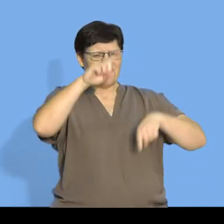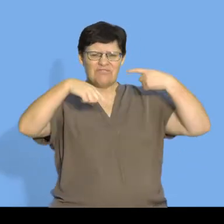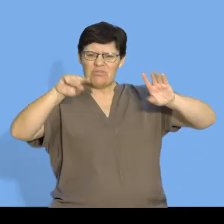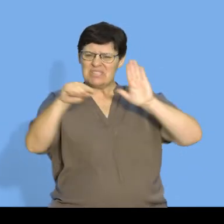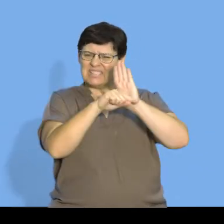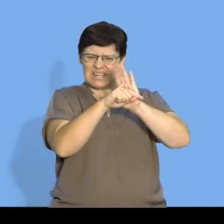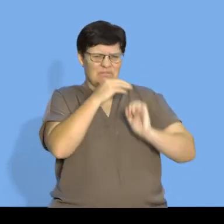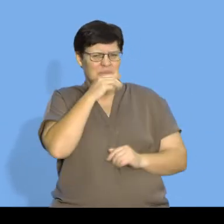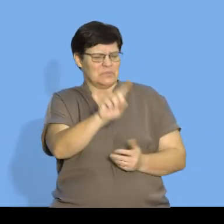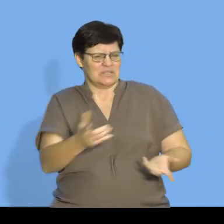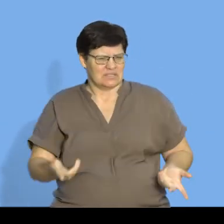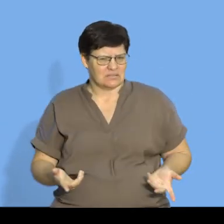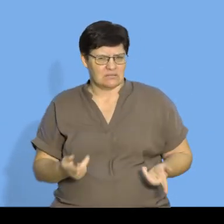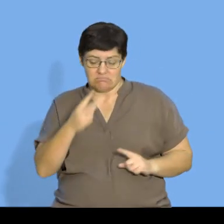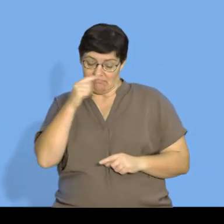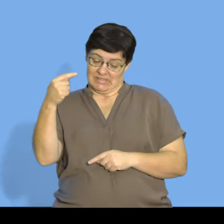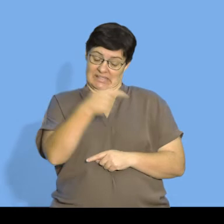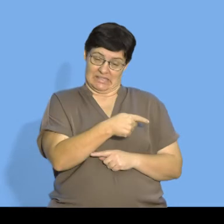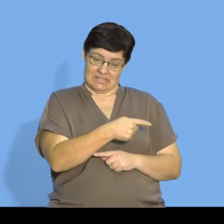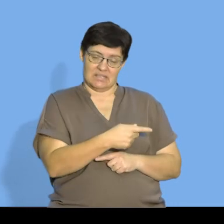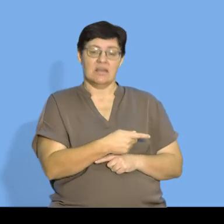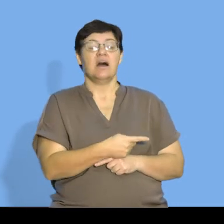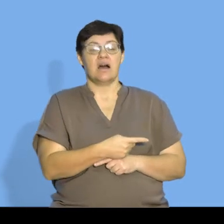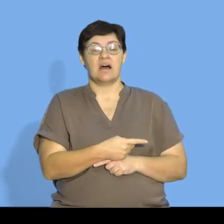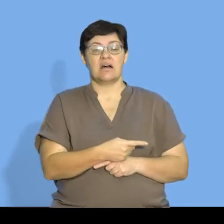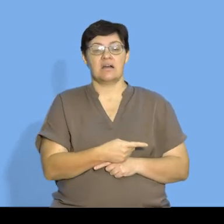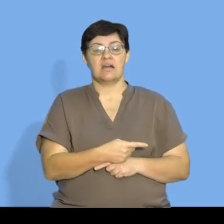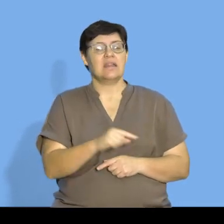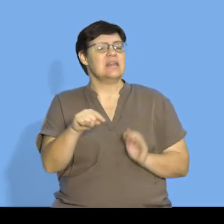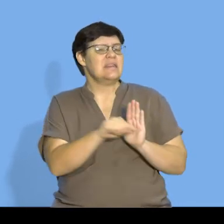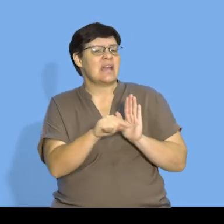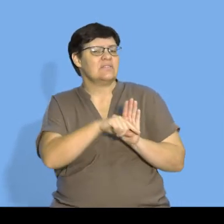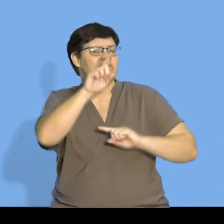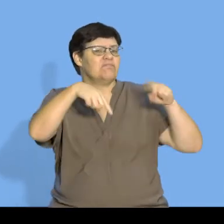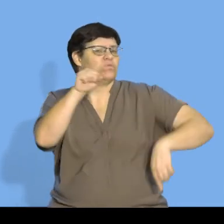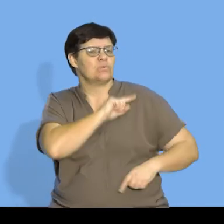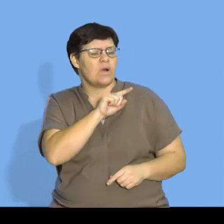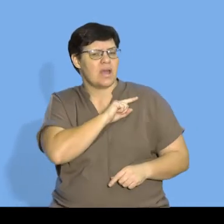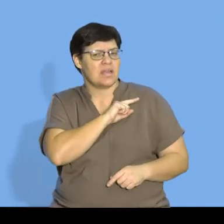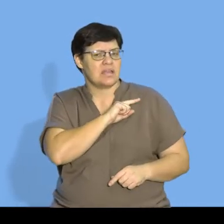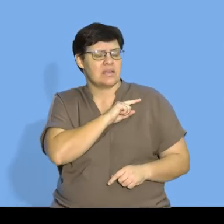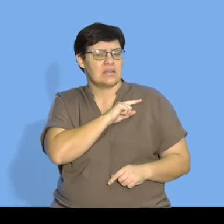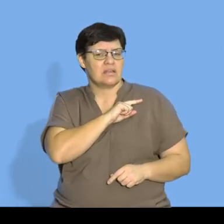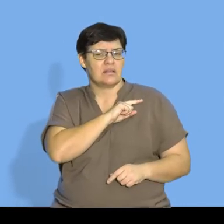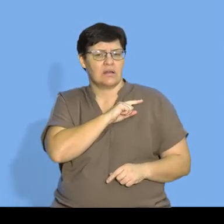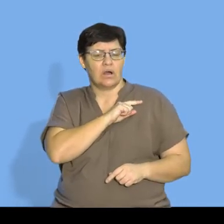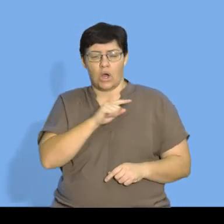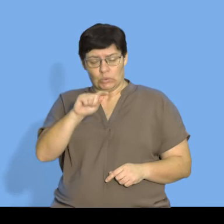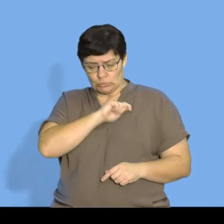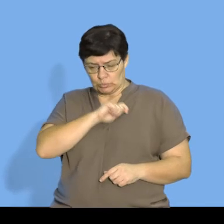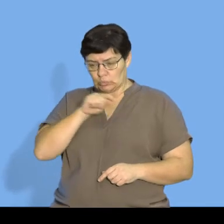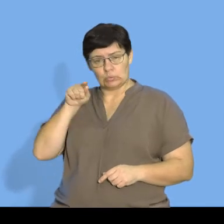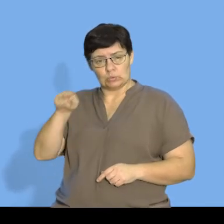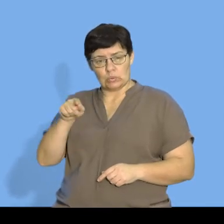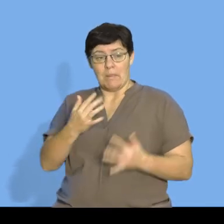mean by a negative variance? Let's go back and see that. Cash sales, negative, why? Because your actual